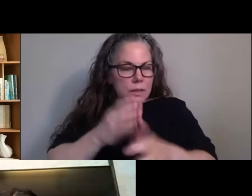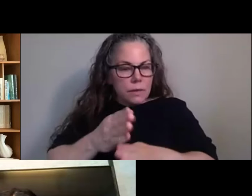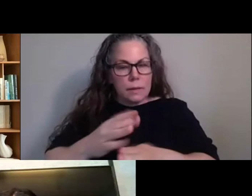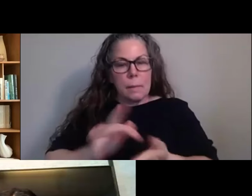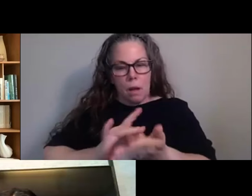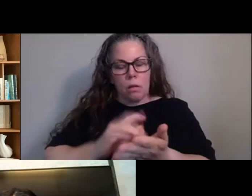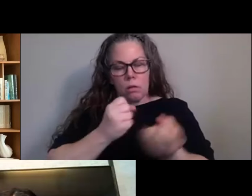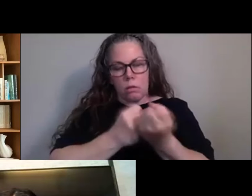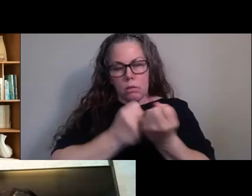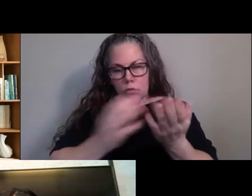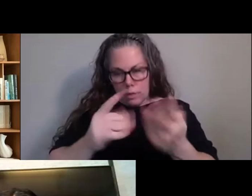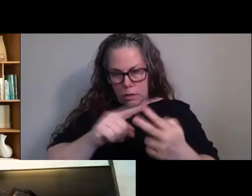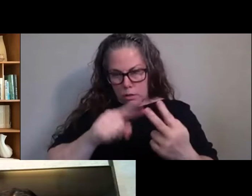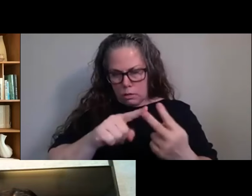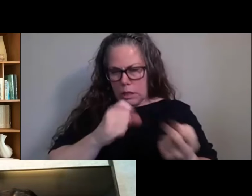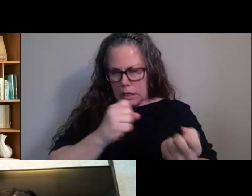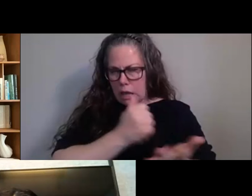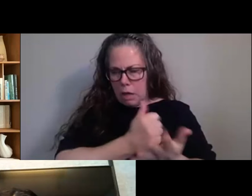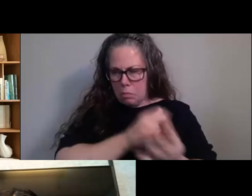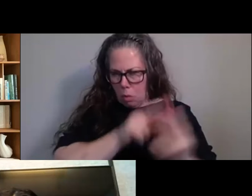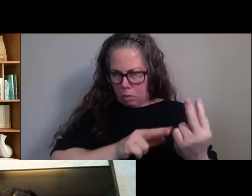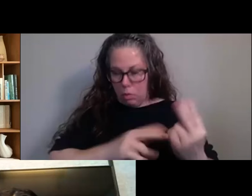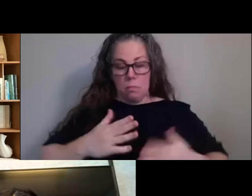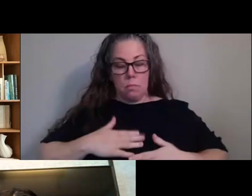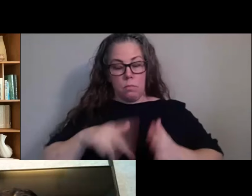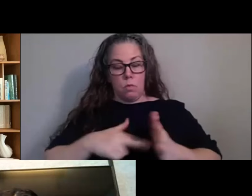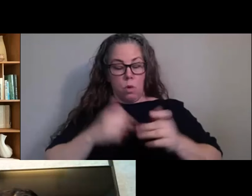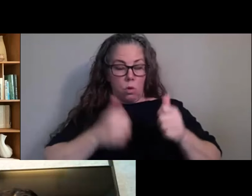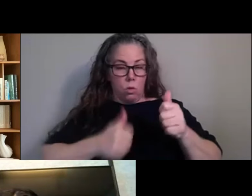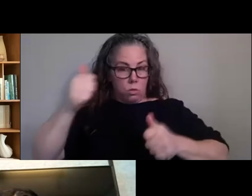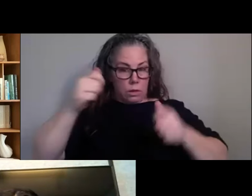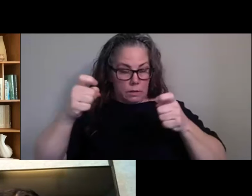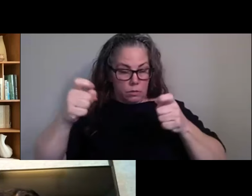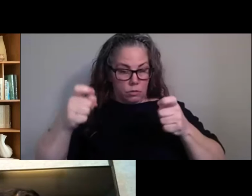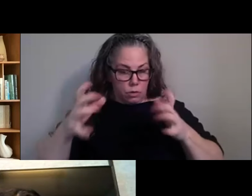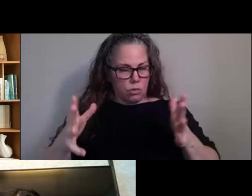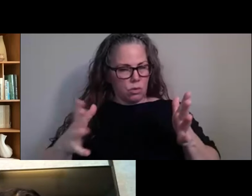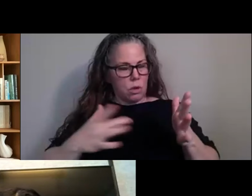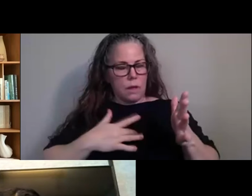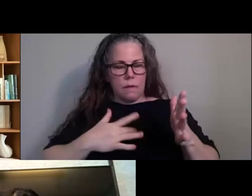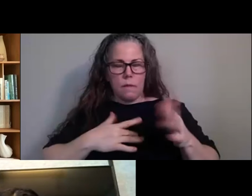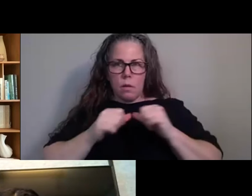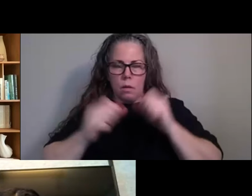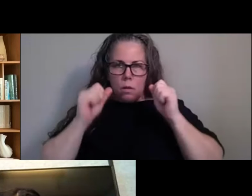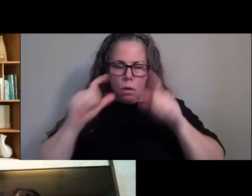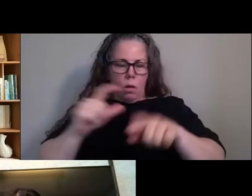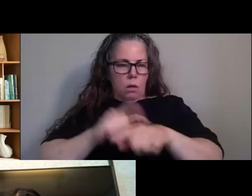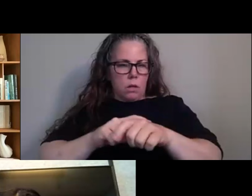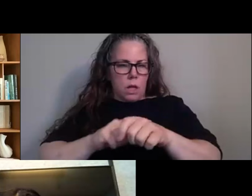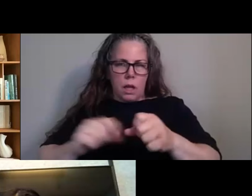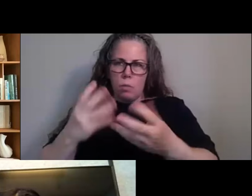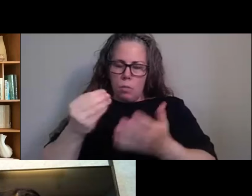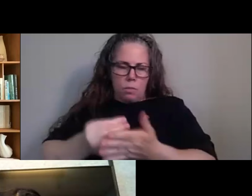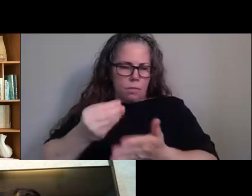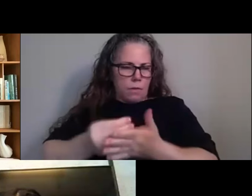care. In my role as executive director, it feels like we are constantly advocating for funding for